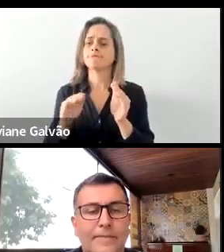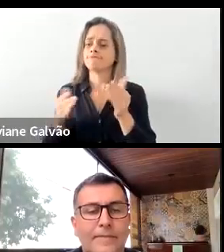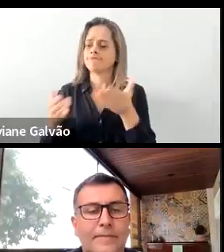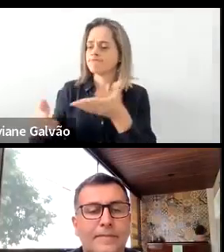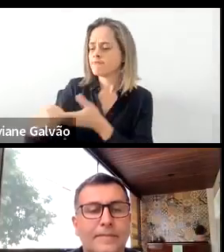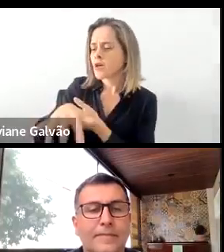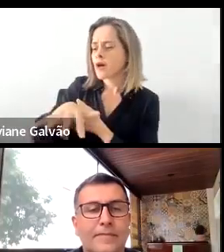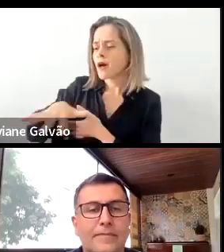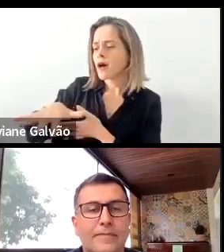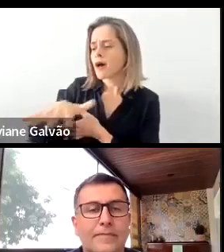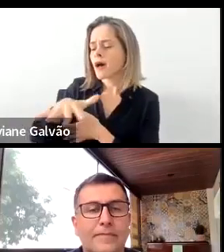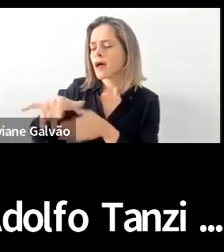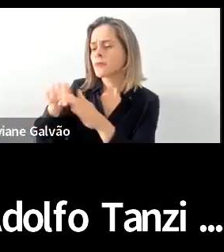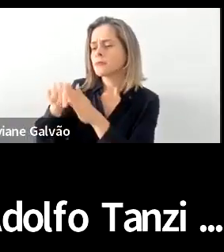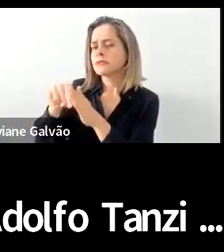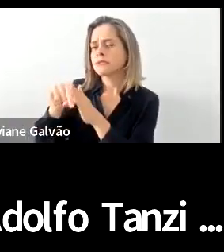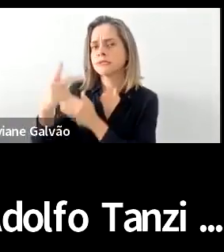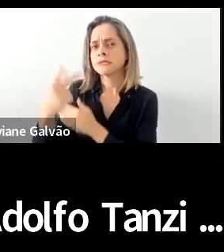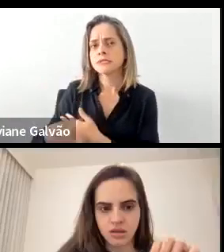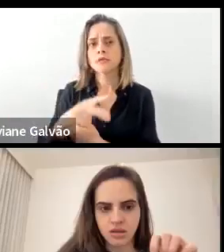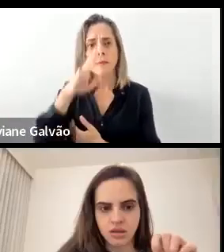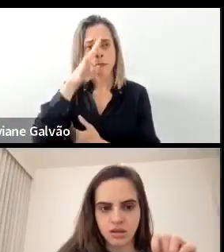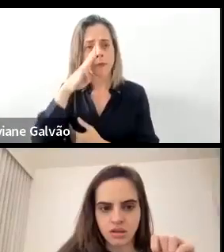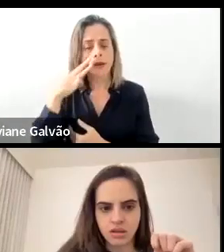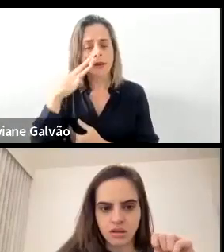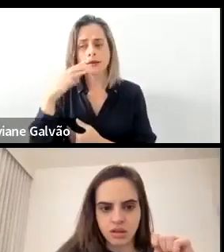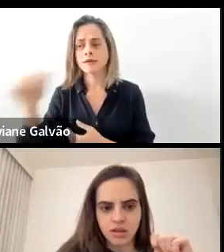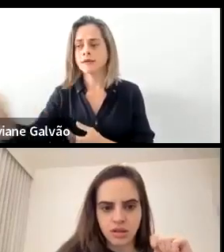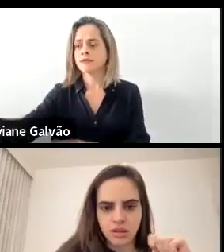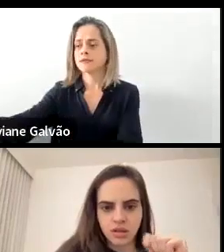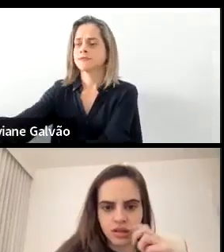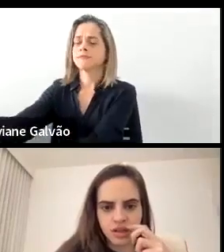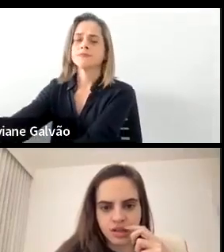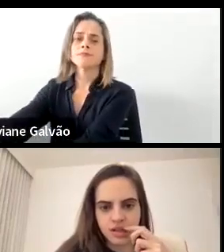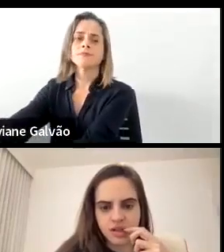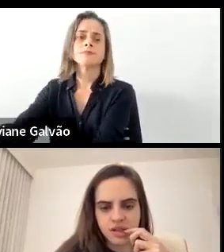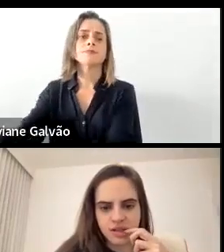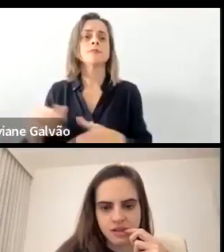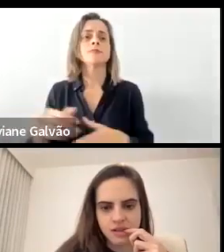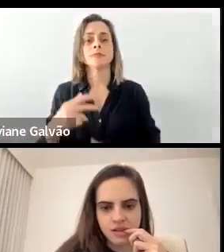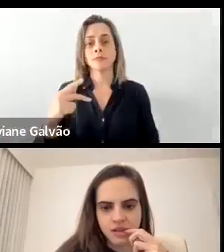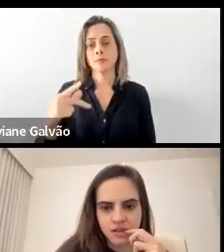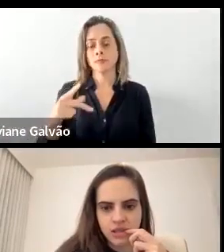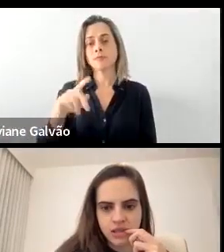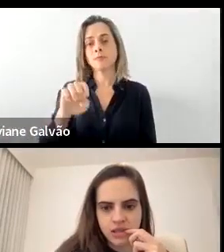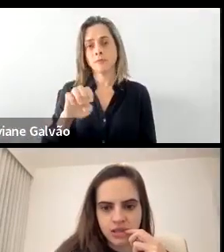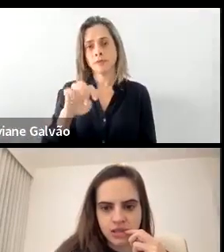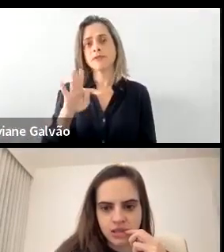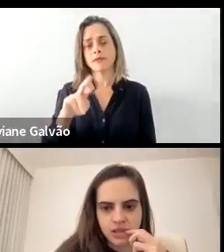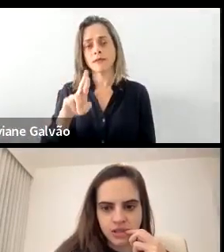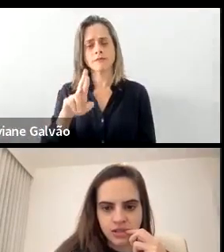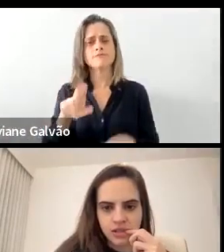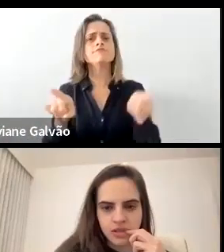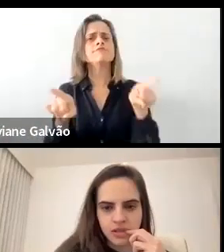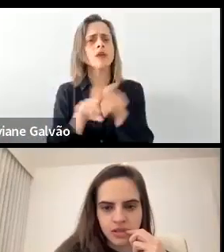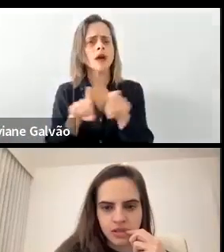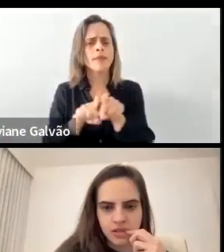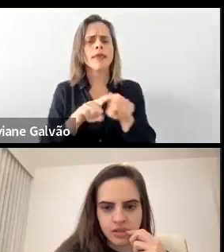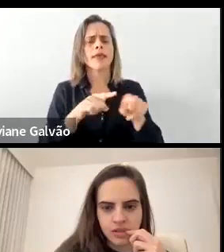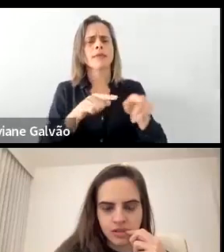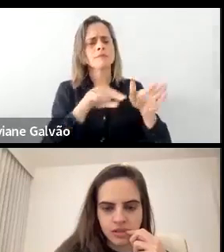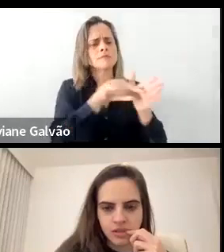organized books on Marxism and education, pedagogy and culture, cultural, historical, and critical